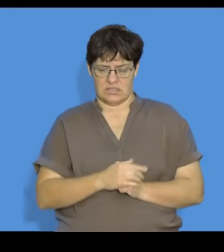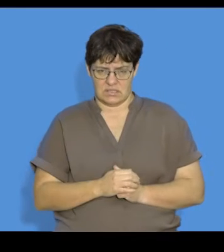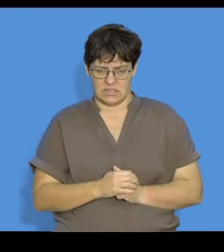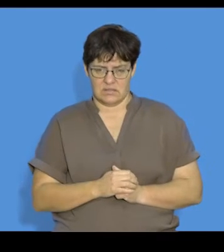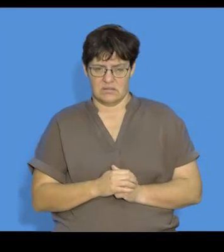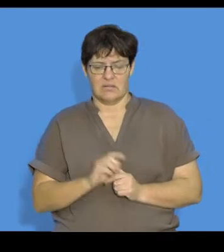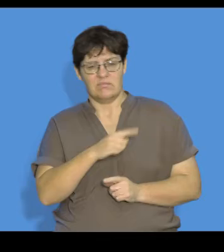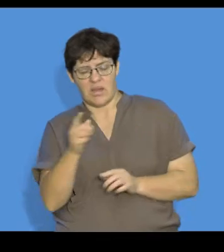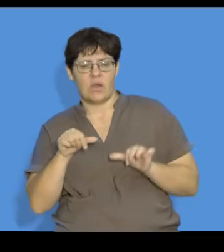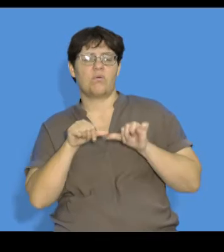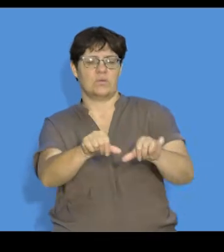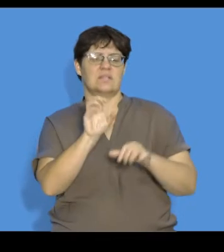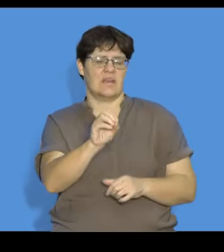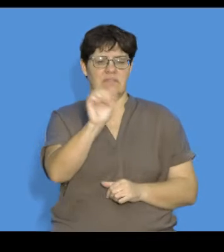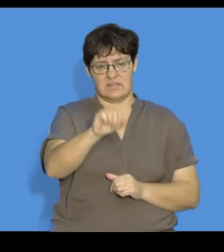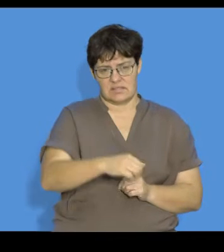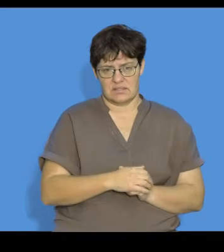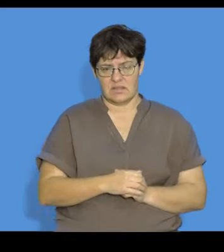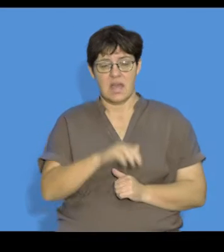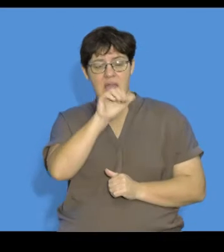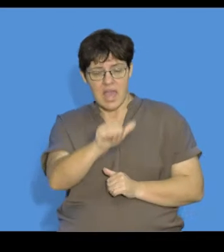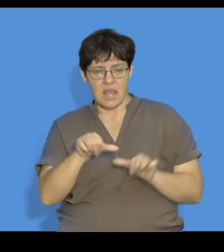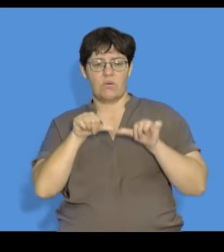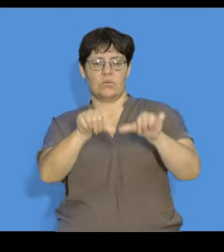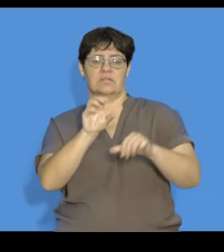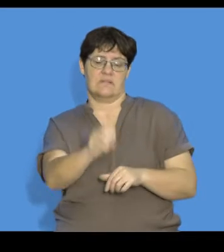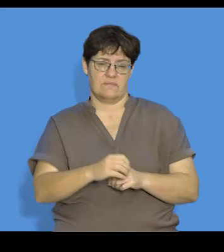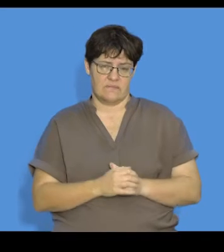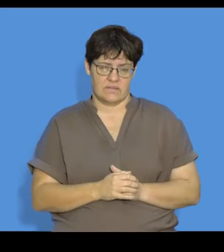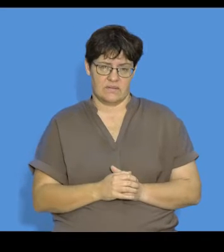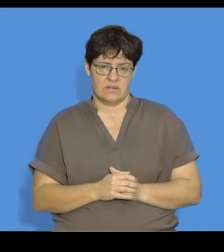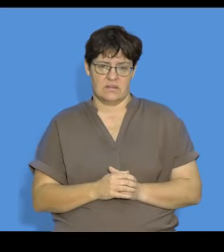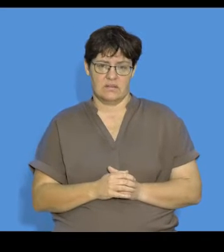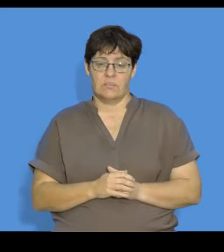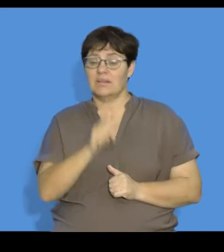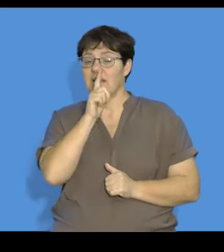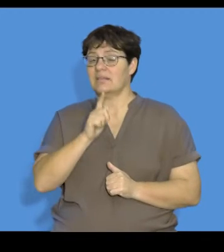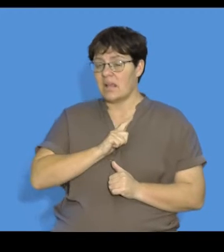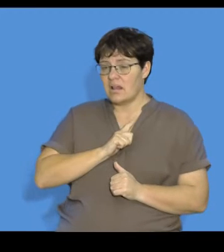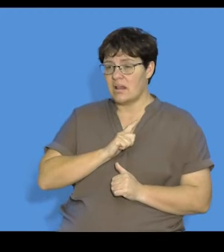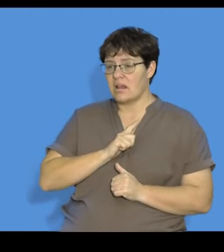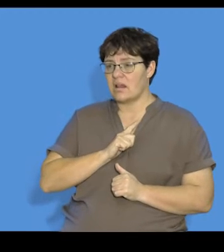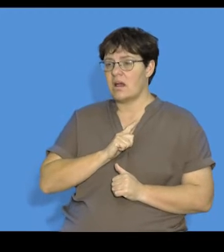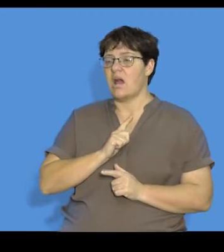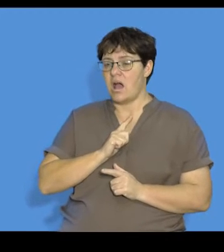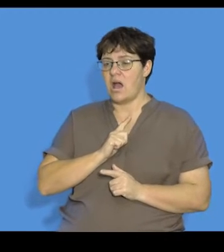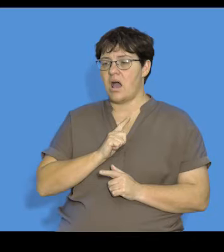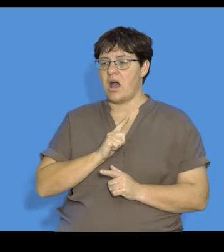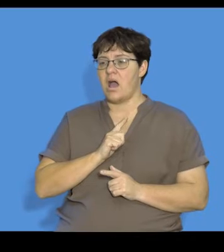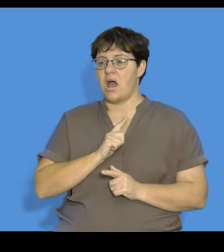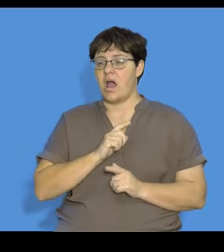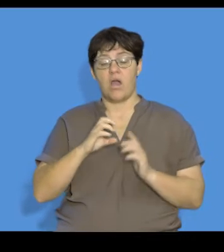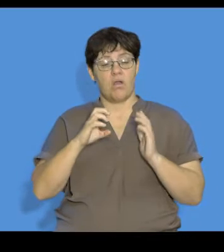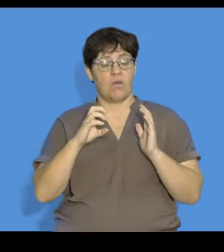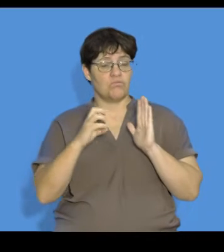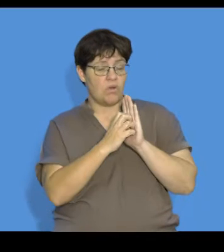The others are constants, yes. Even a is a constant, but it tells us what the orientation of the